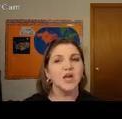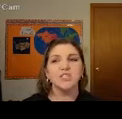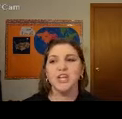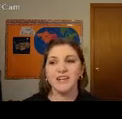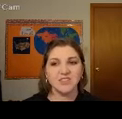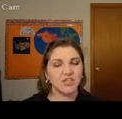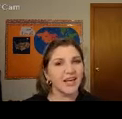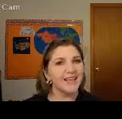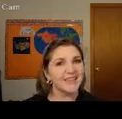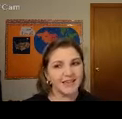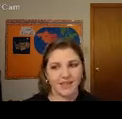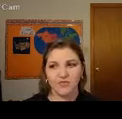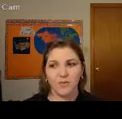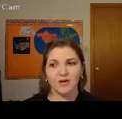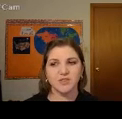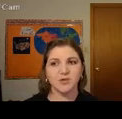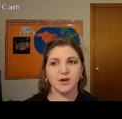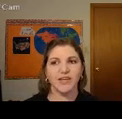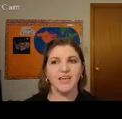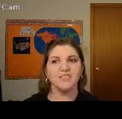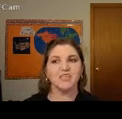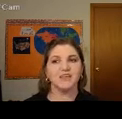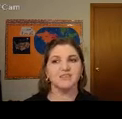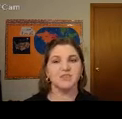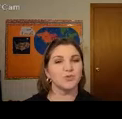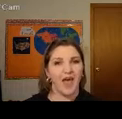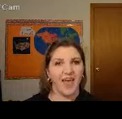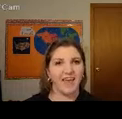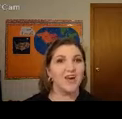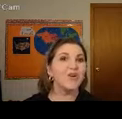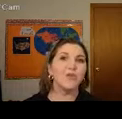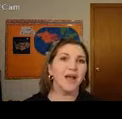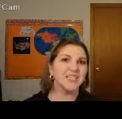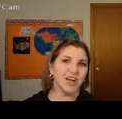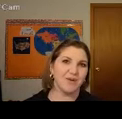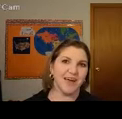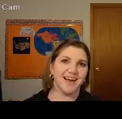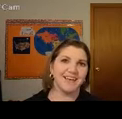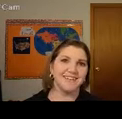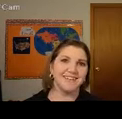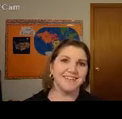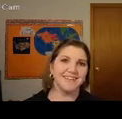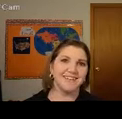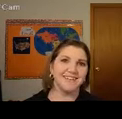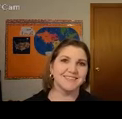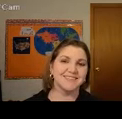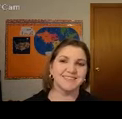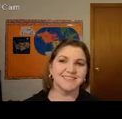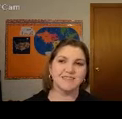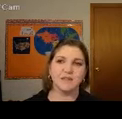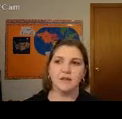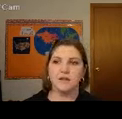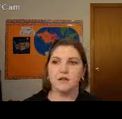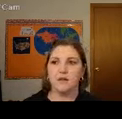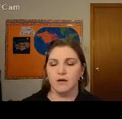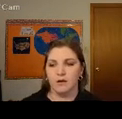contrasting Chester and Lily from our story, Chester's Way. Great job, guys.